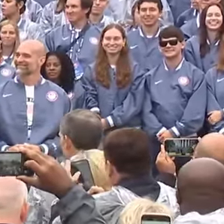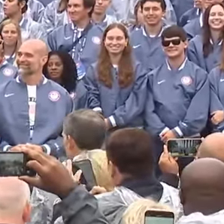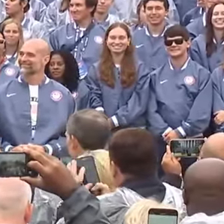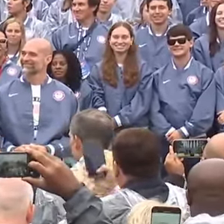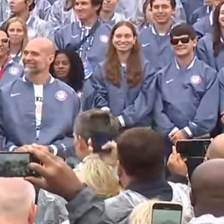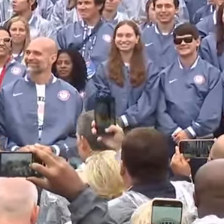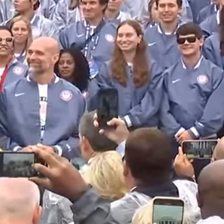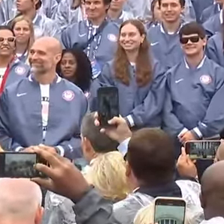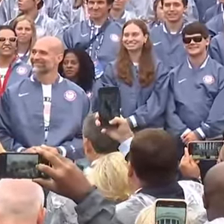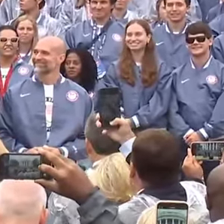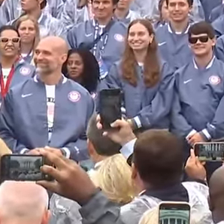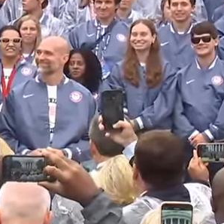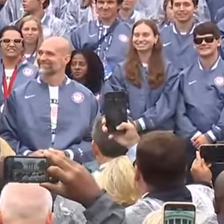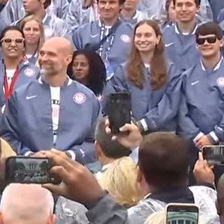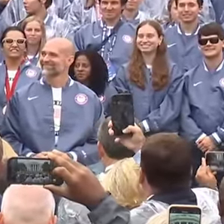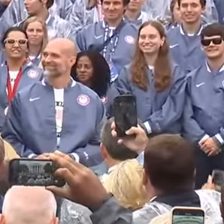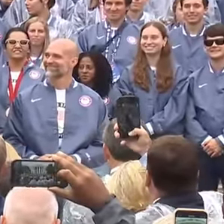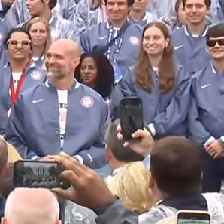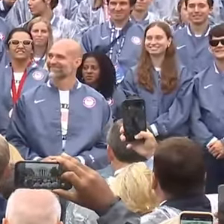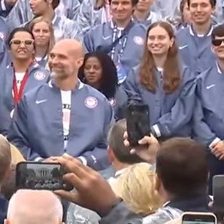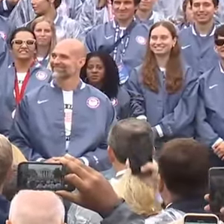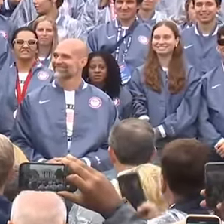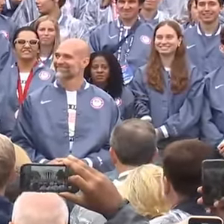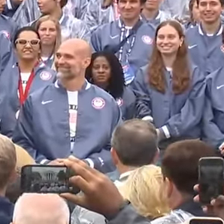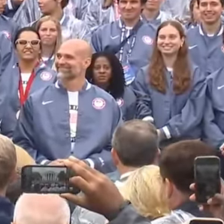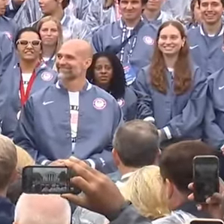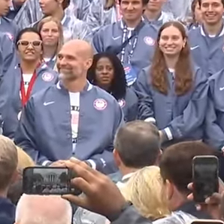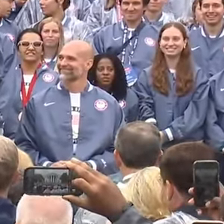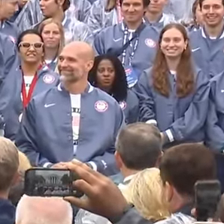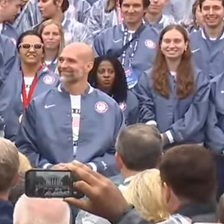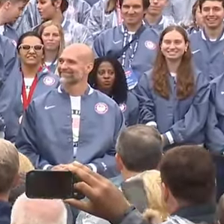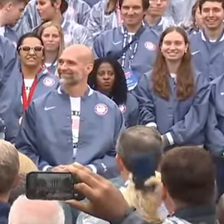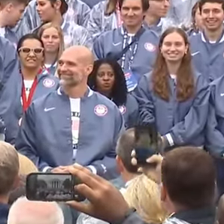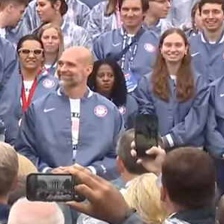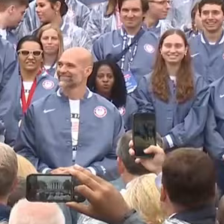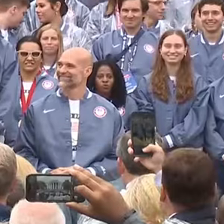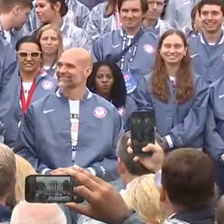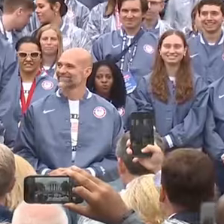Athletes, please remain in place for a group photo with the president. Thank you.